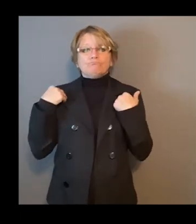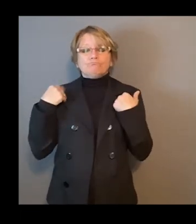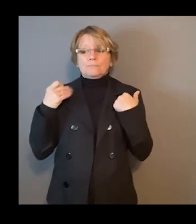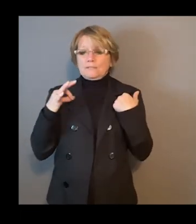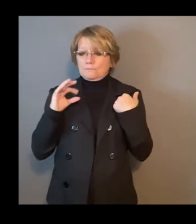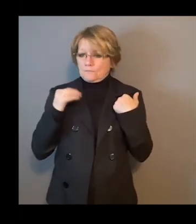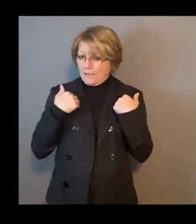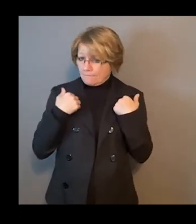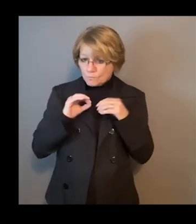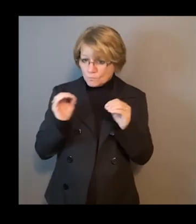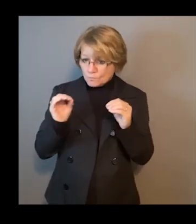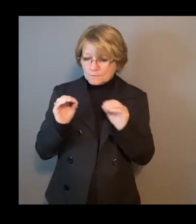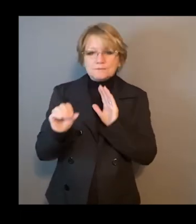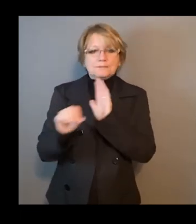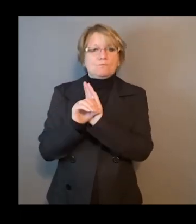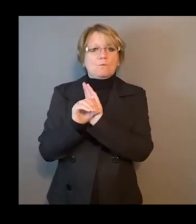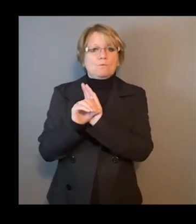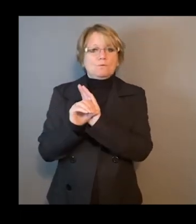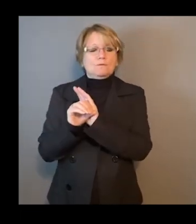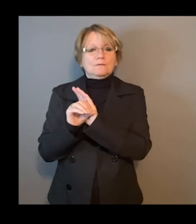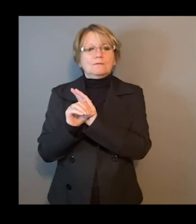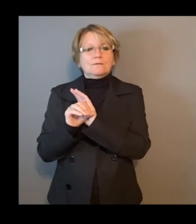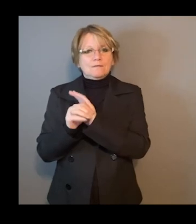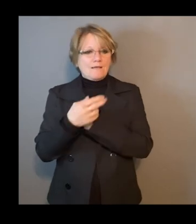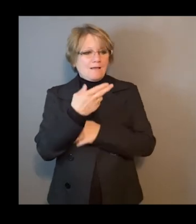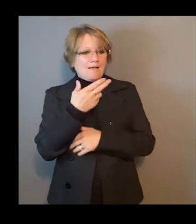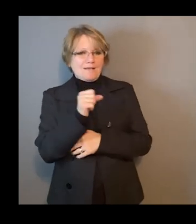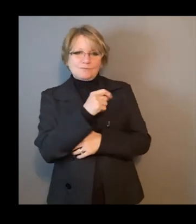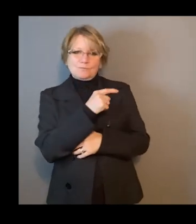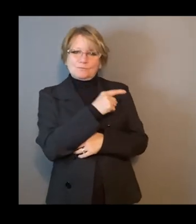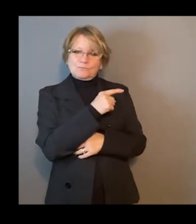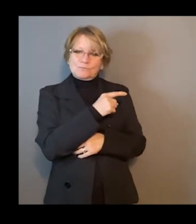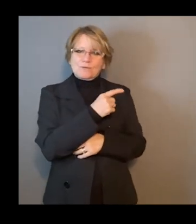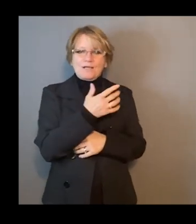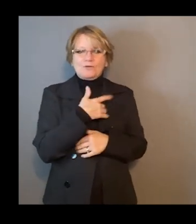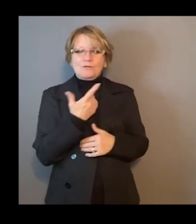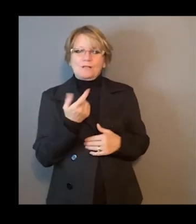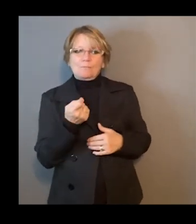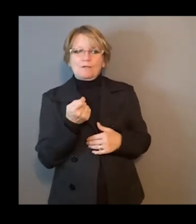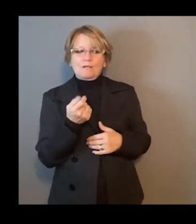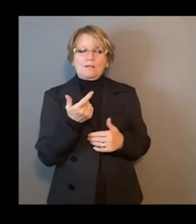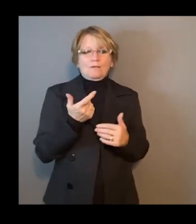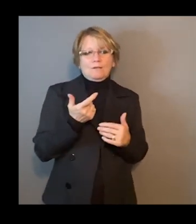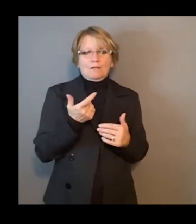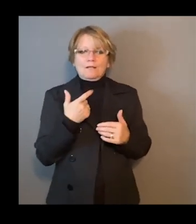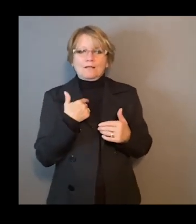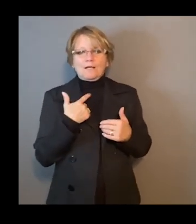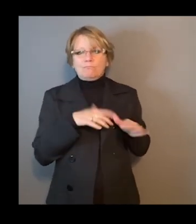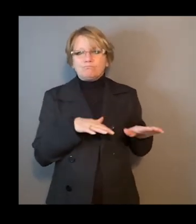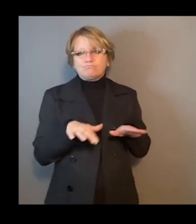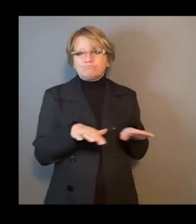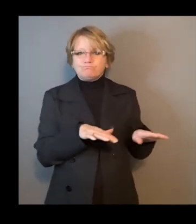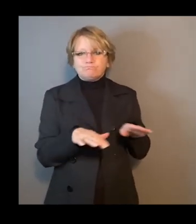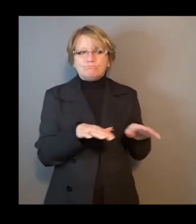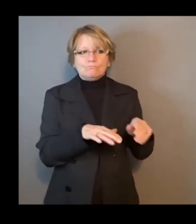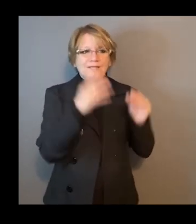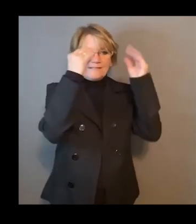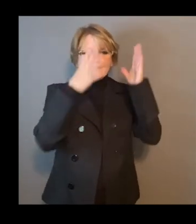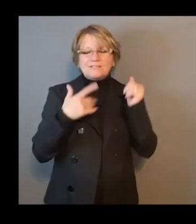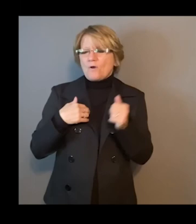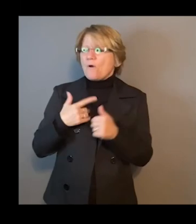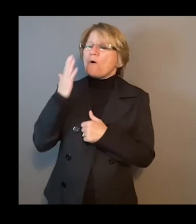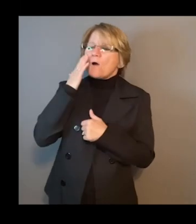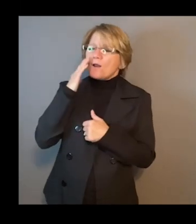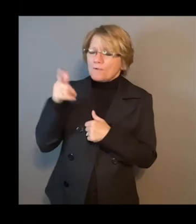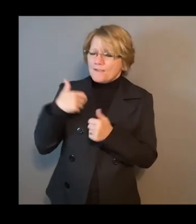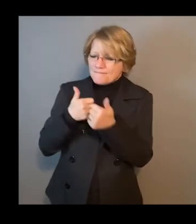assignments, it's a zero. Like in high school, I'd slack off just a little bit and they'll be like, oh, you can pass the assignment in later. I